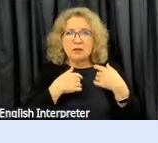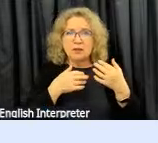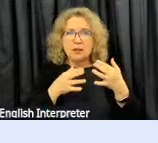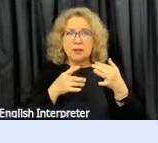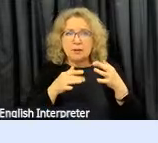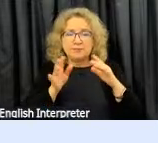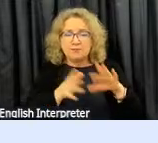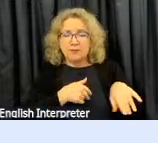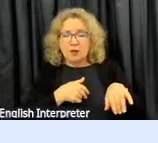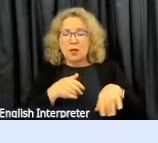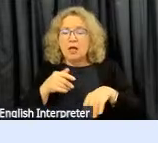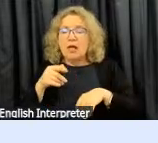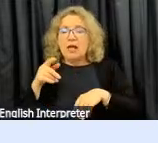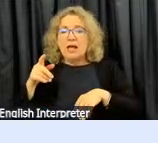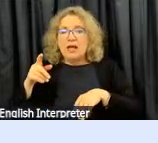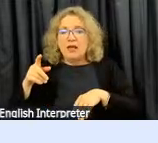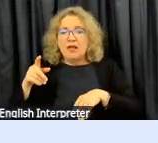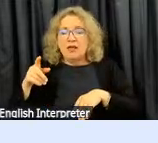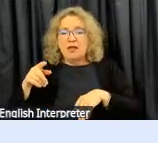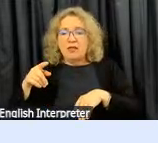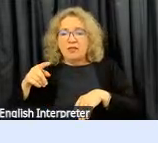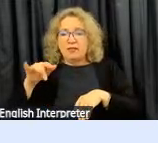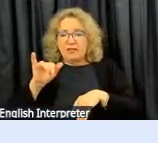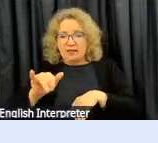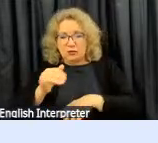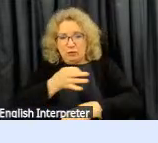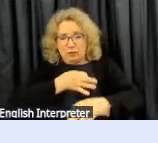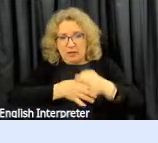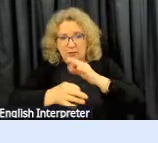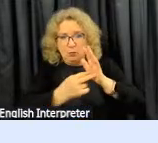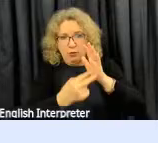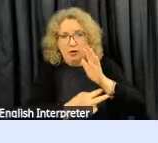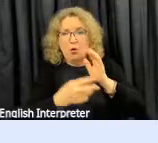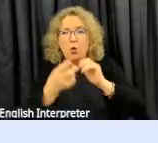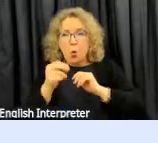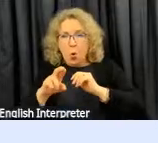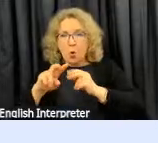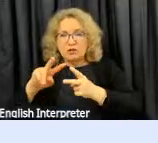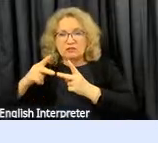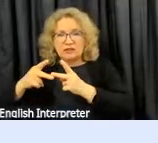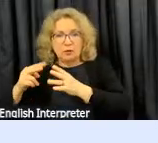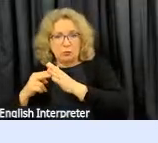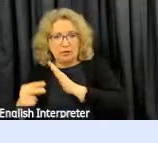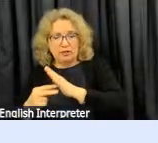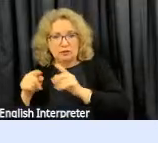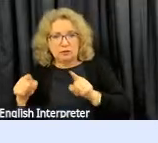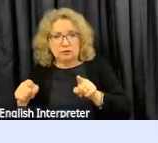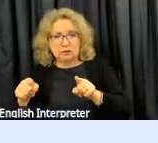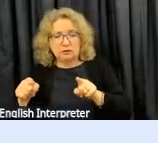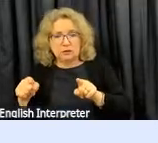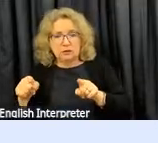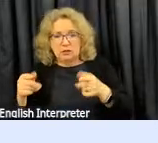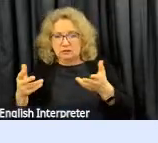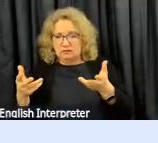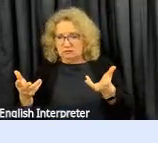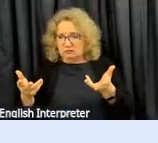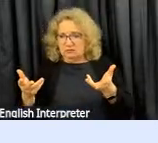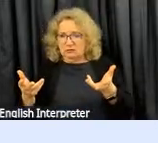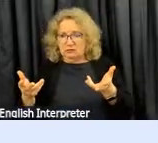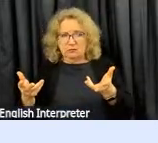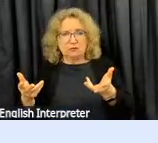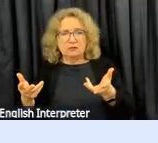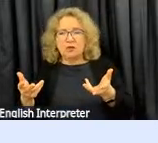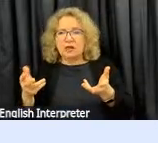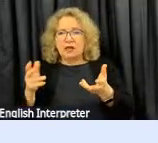they have never, it was a replacement bridge or a supplemental bridge. A supplemental bridge or a replacement bridge if we need it.